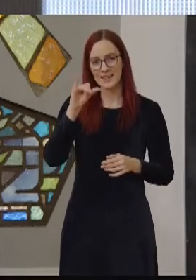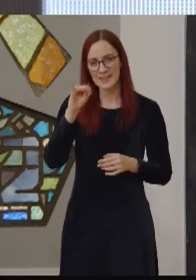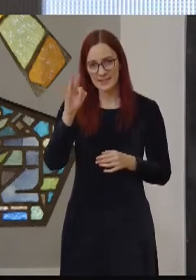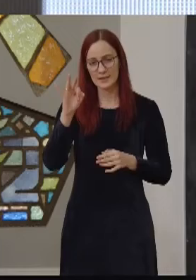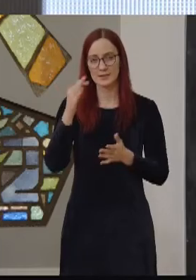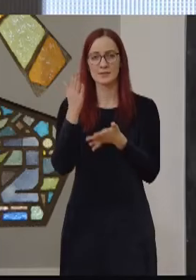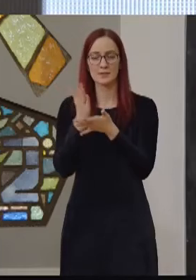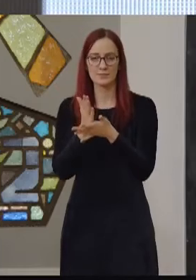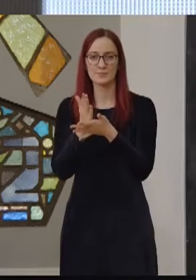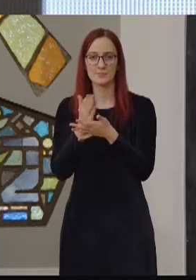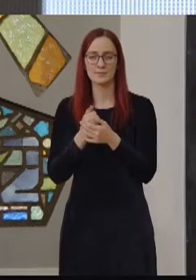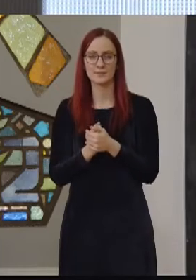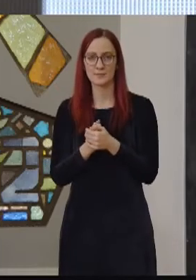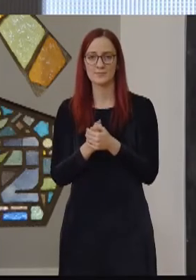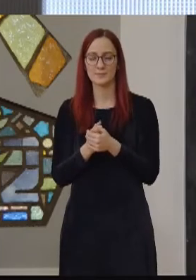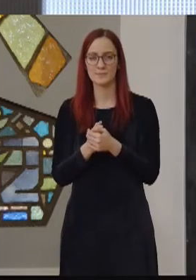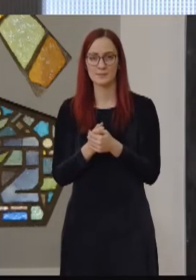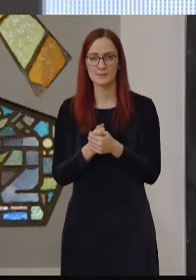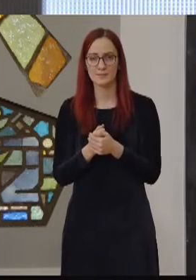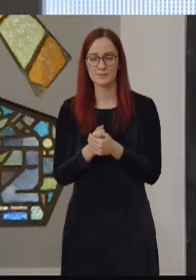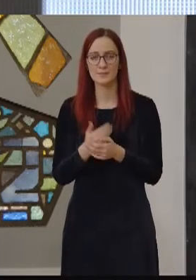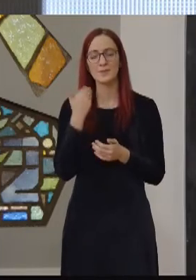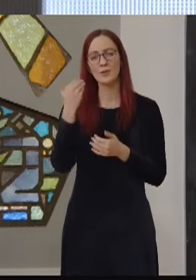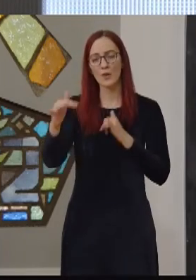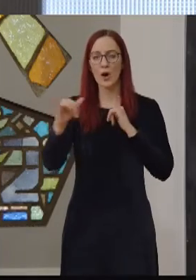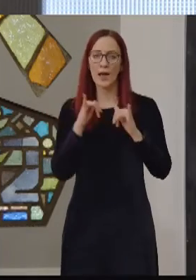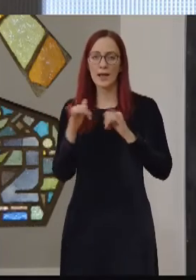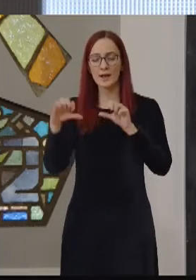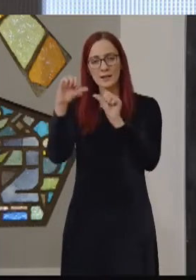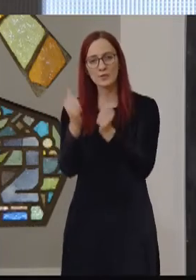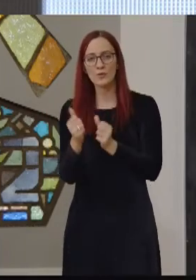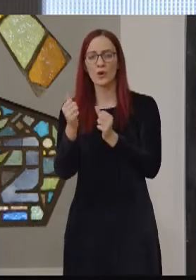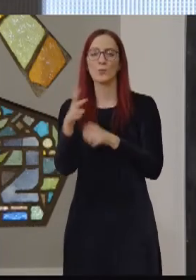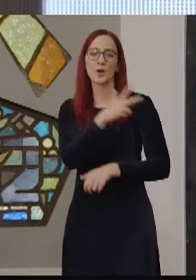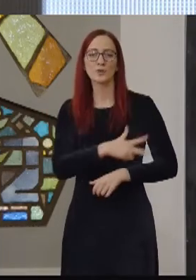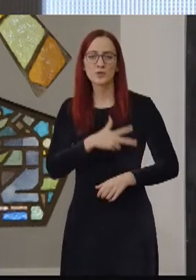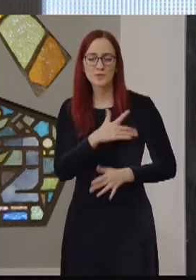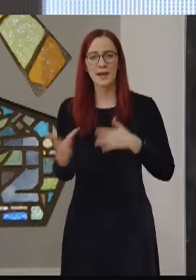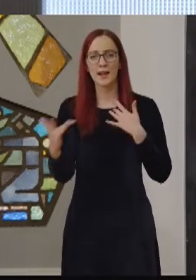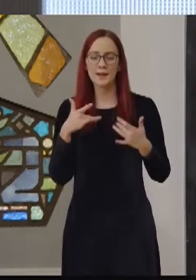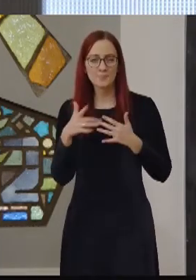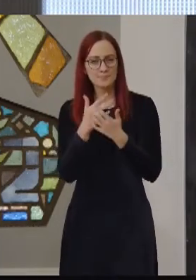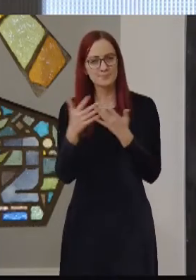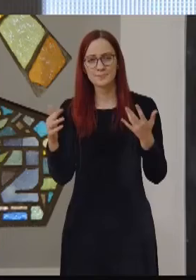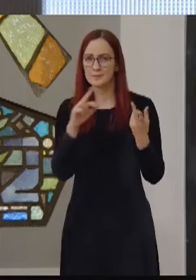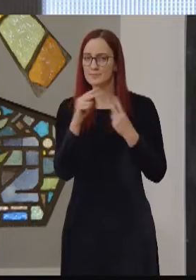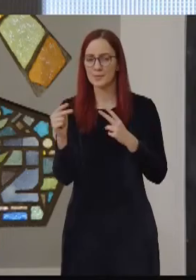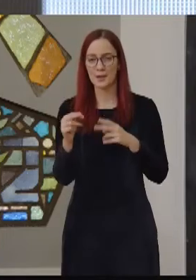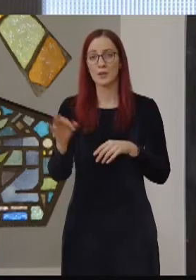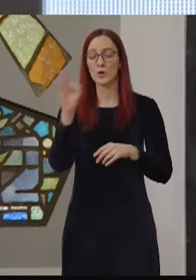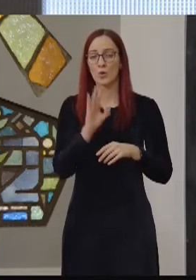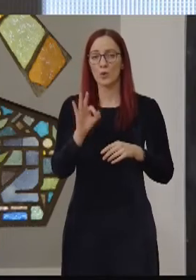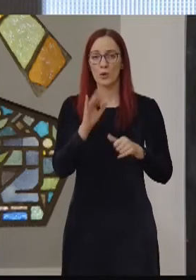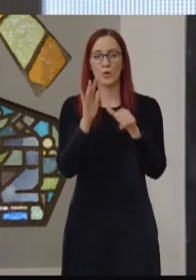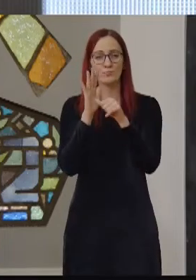a personality with some gender models, social roles that change. And when